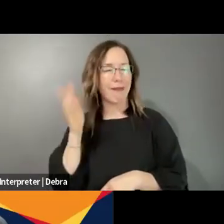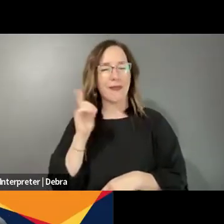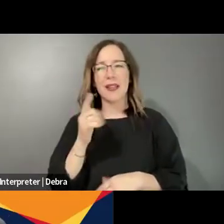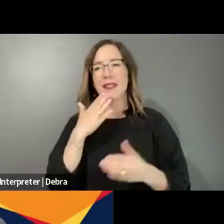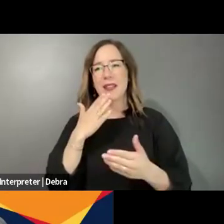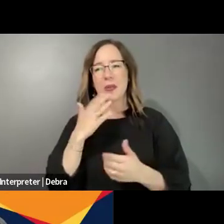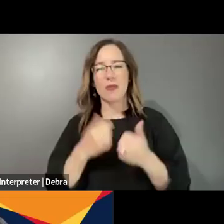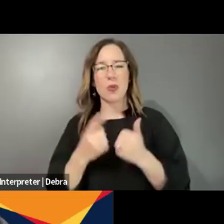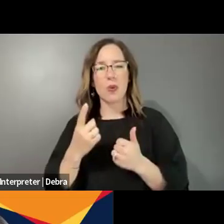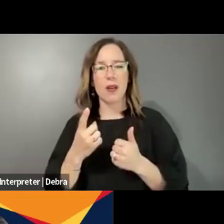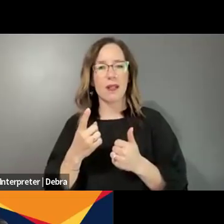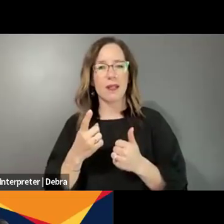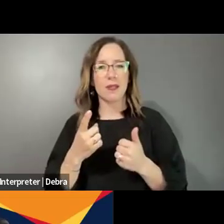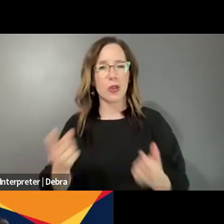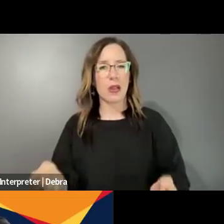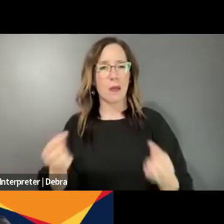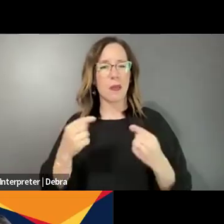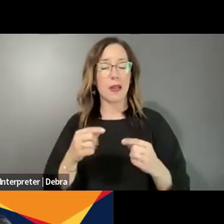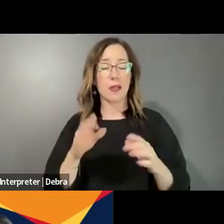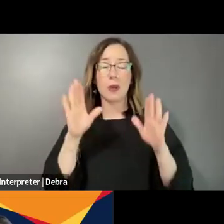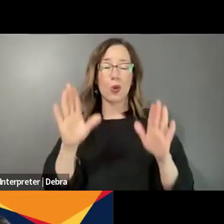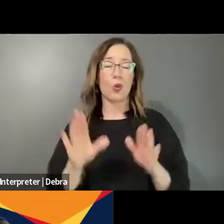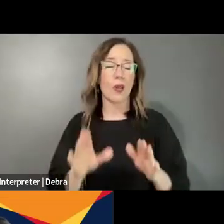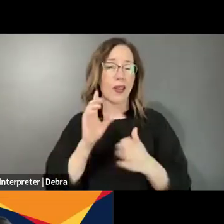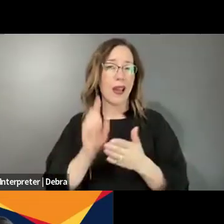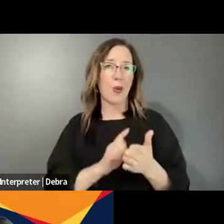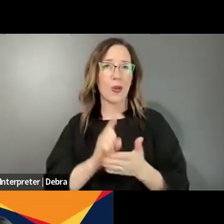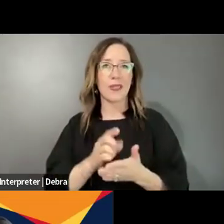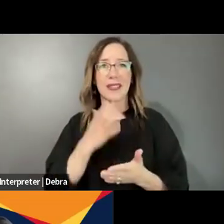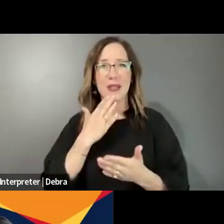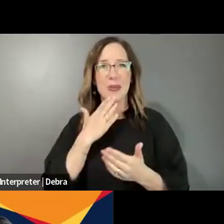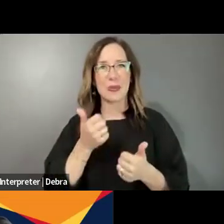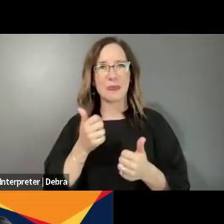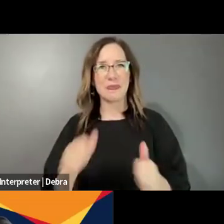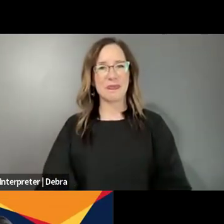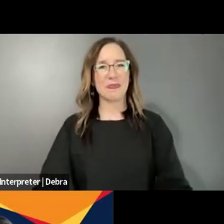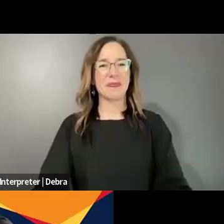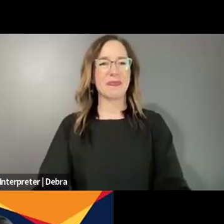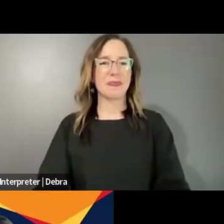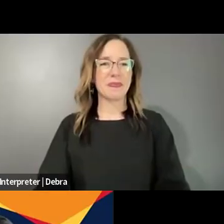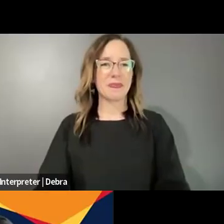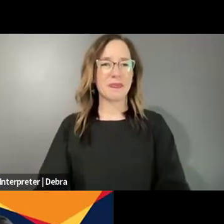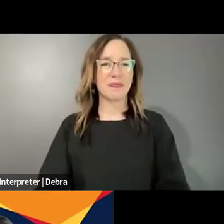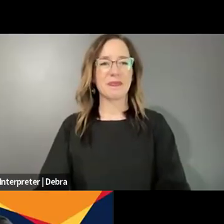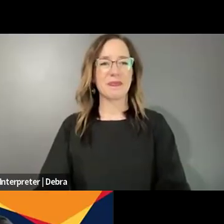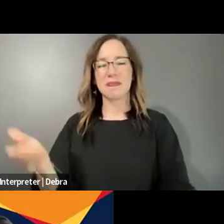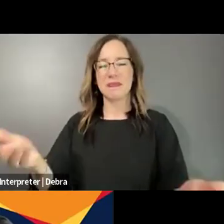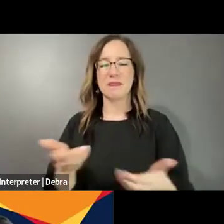you everybody for coming. It's been a delightful hour. Thank